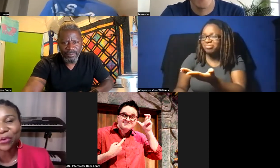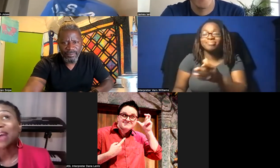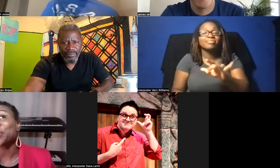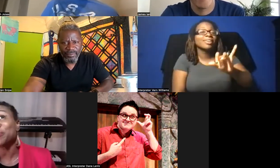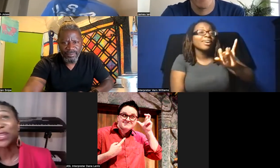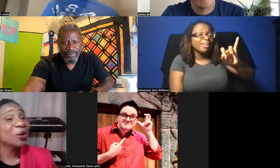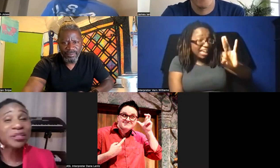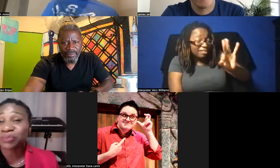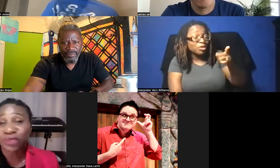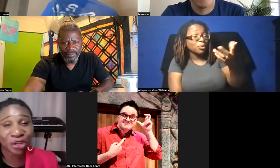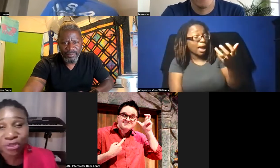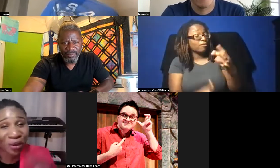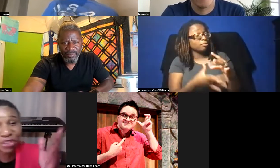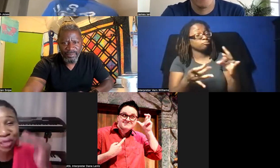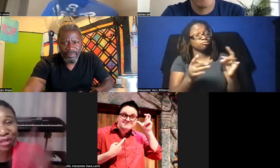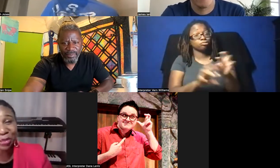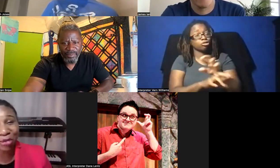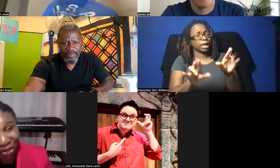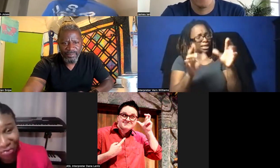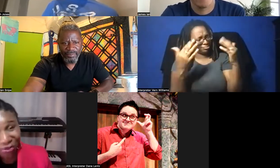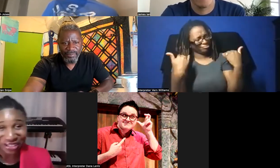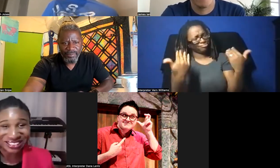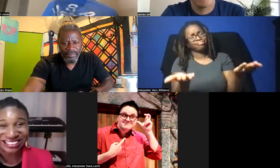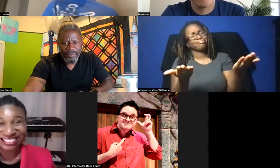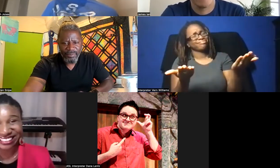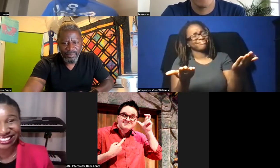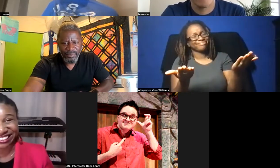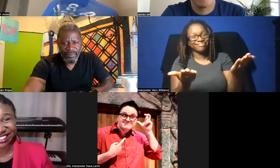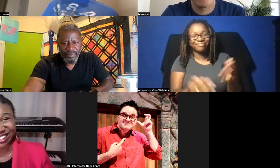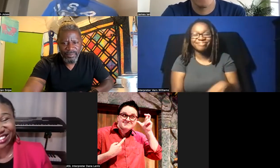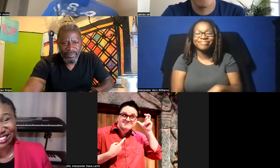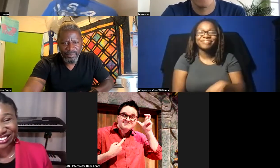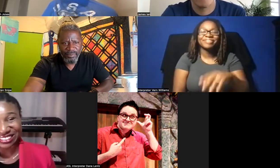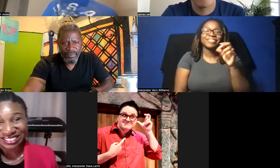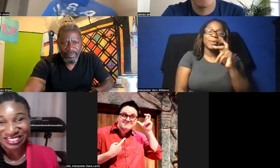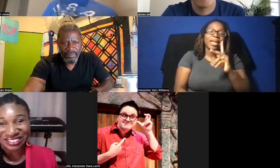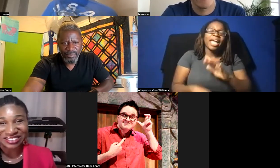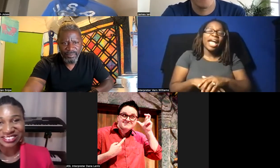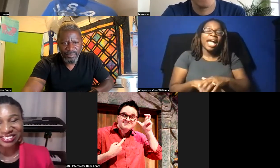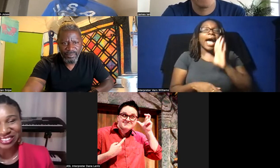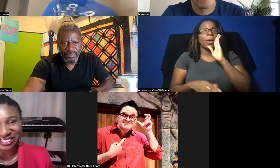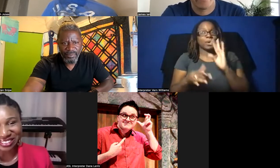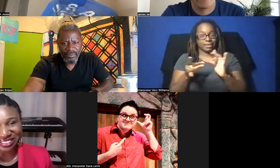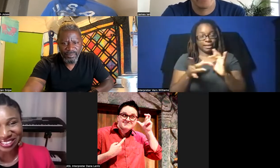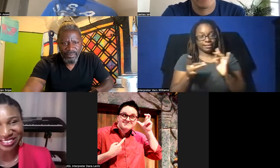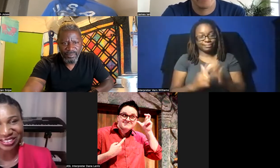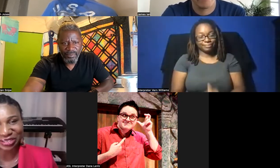if you have something already, scrounging up Okay. in your brain, go for it. Right. Well, I'll say this as